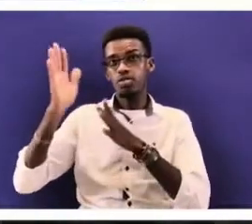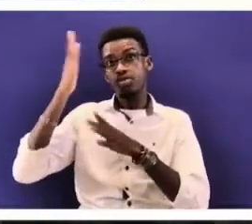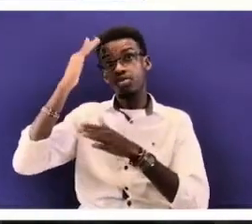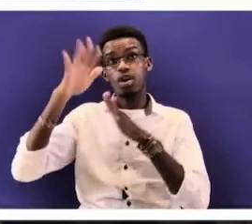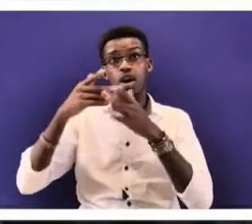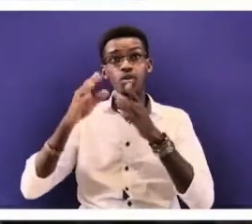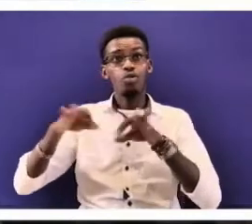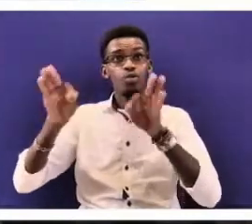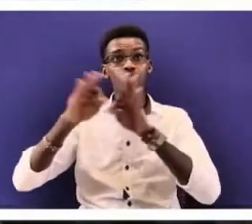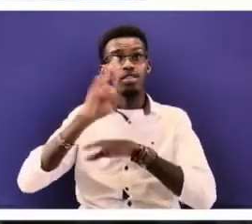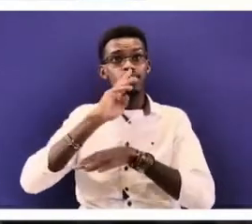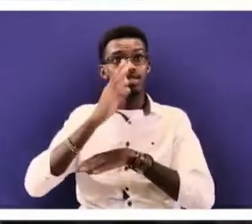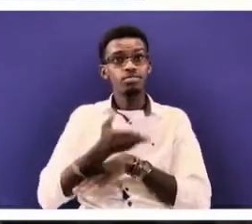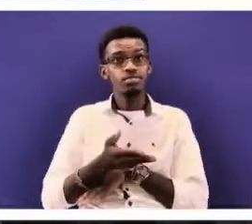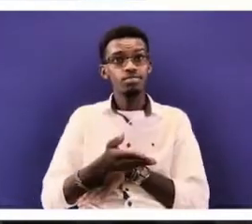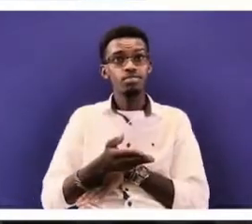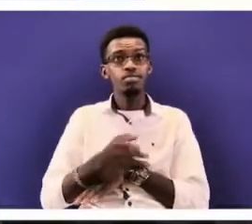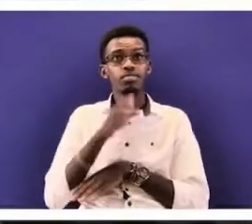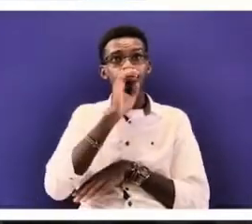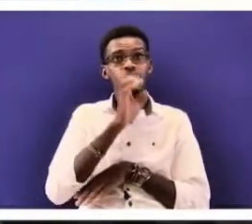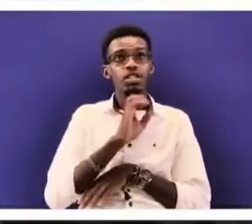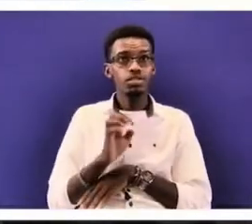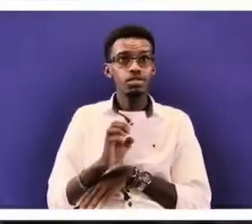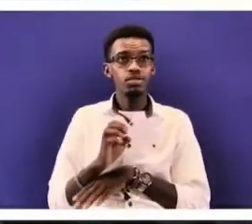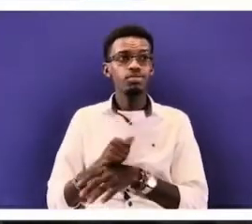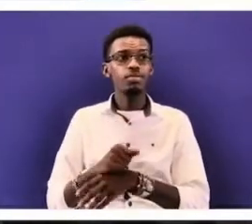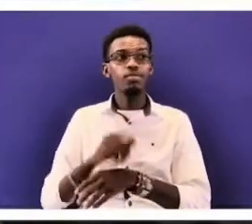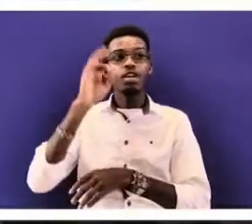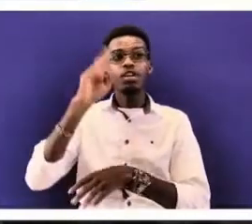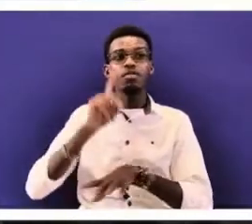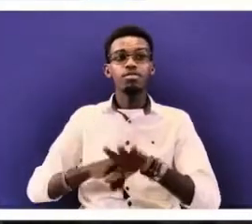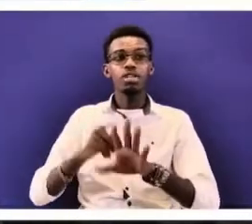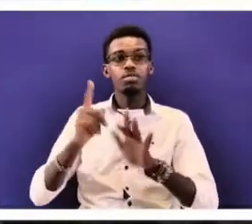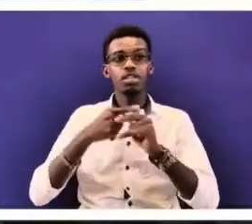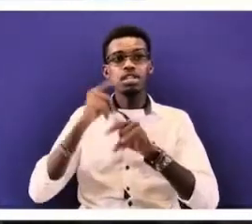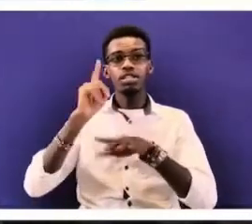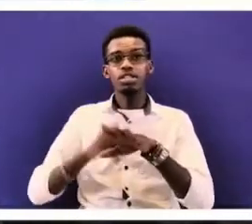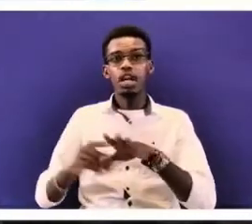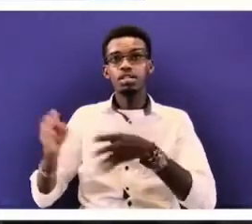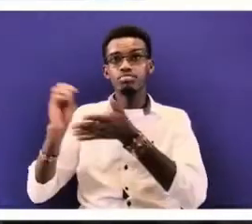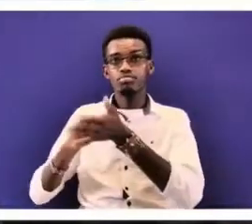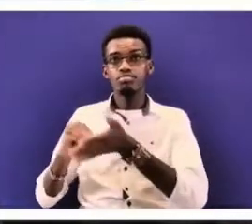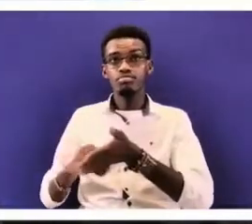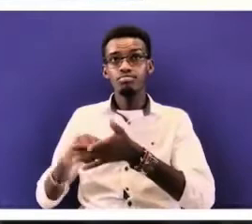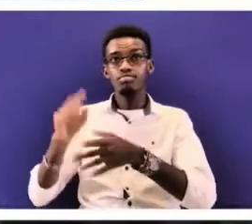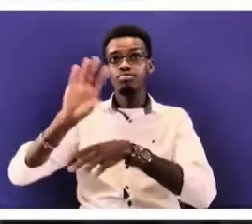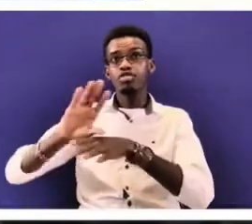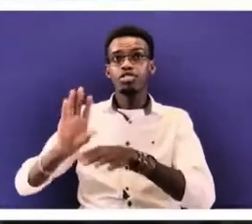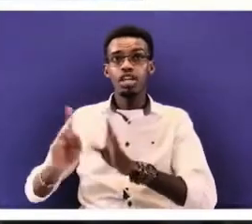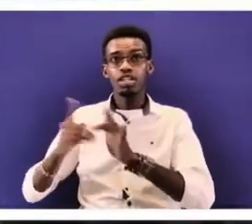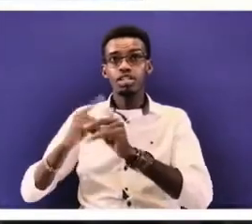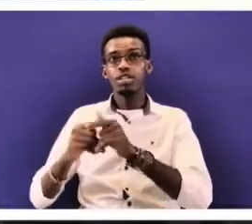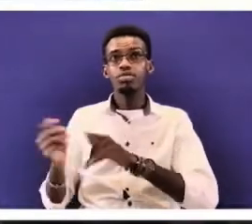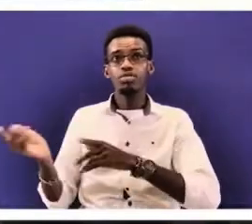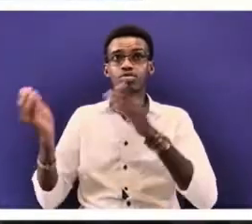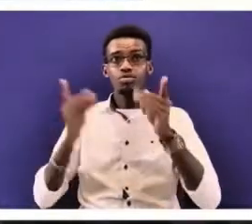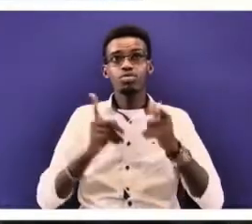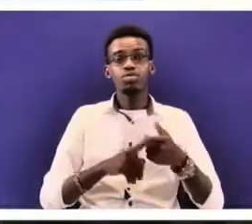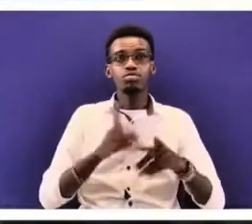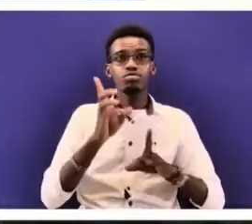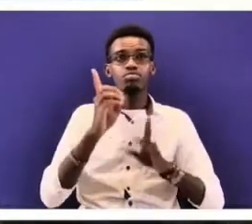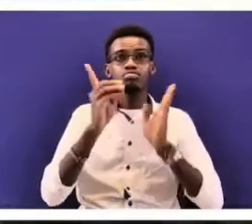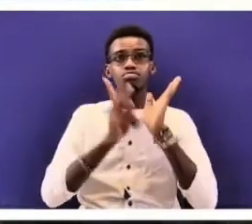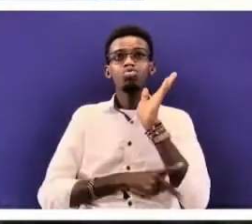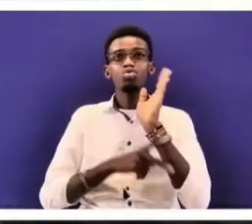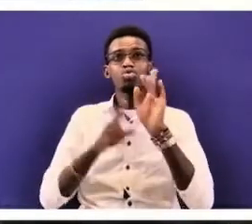are. Elder, if time and time again, if the church took me to a disciplinary